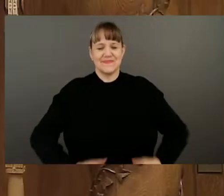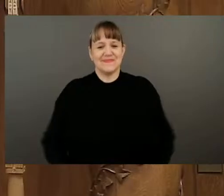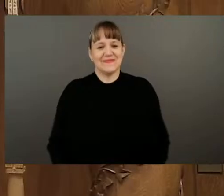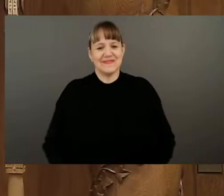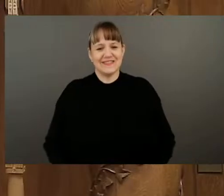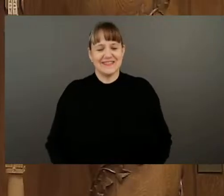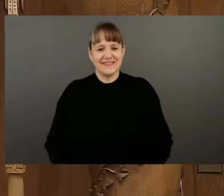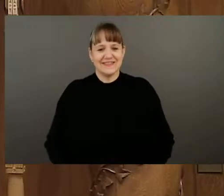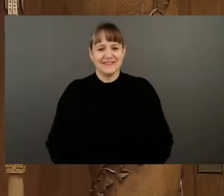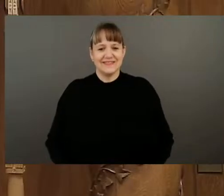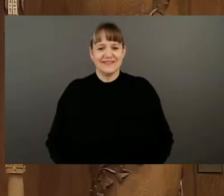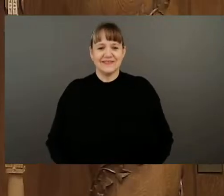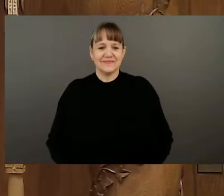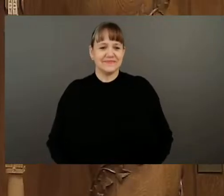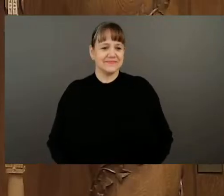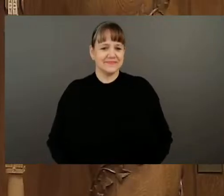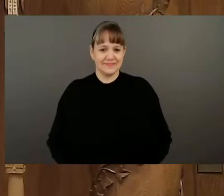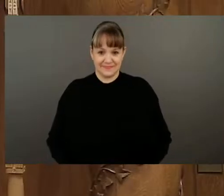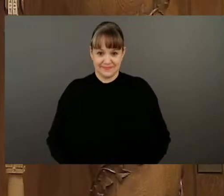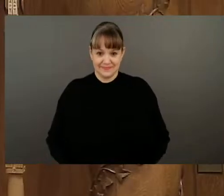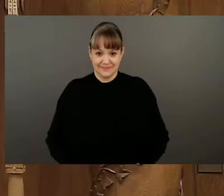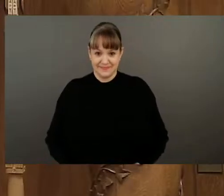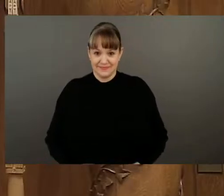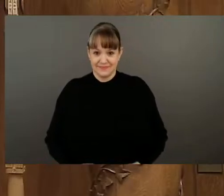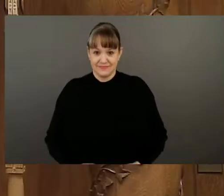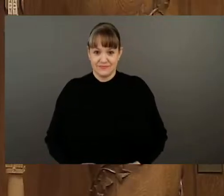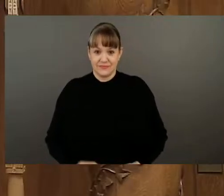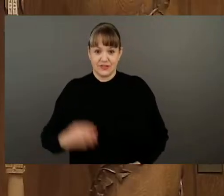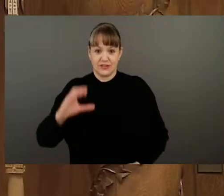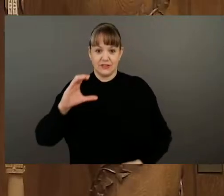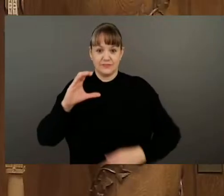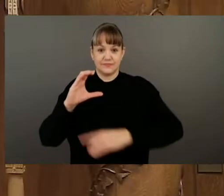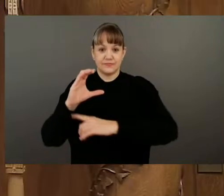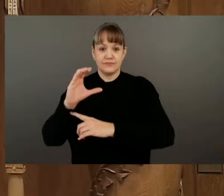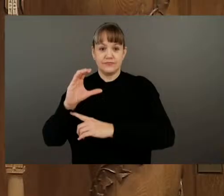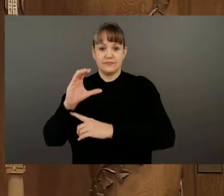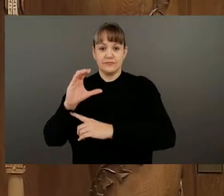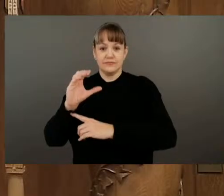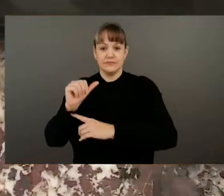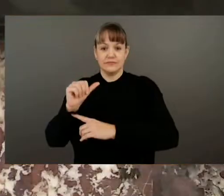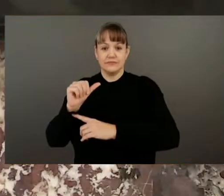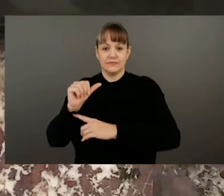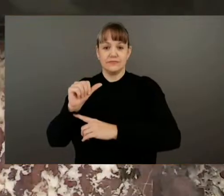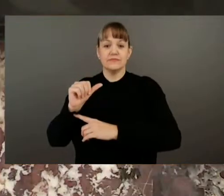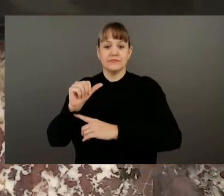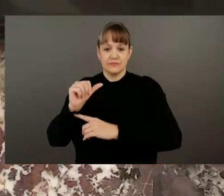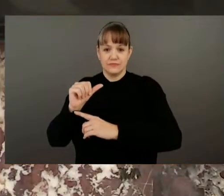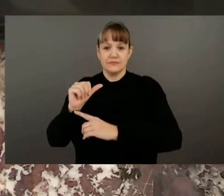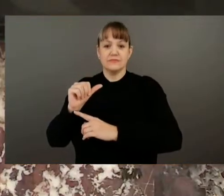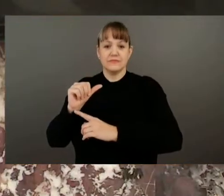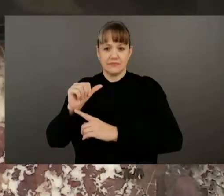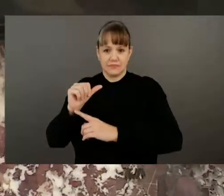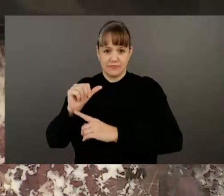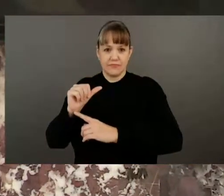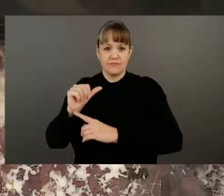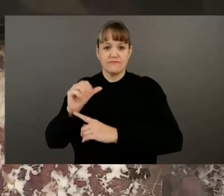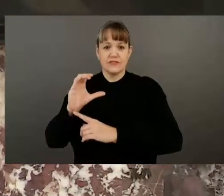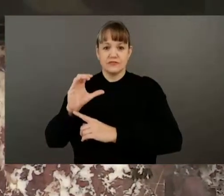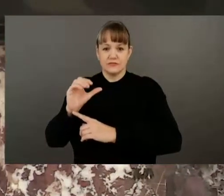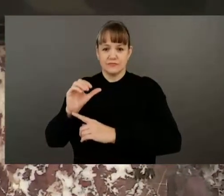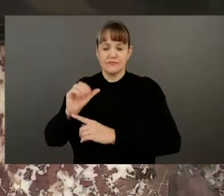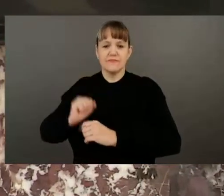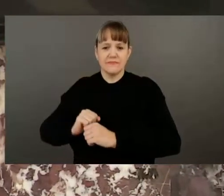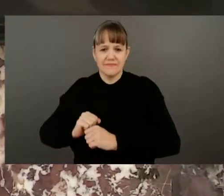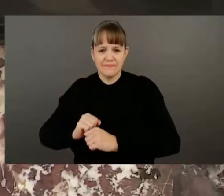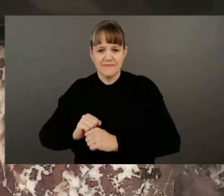Member Courtney Monashi. Thank you, Honourable Speaker. I understand there's an old friend up here, I believe above